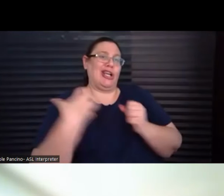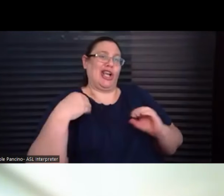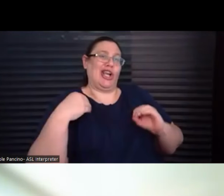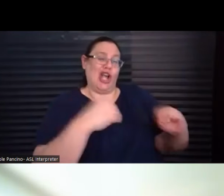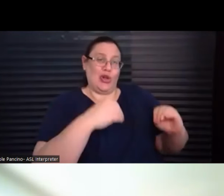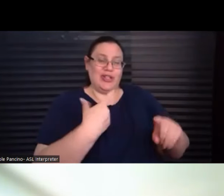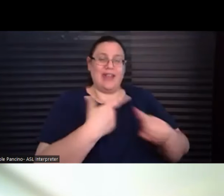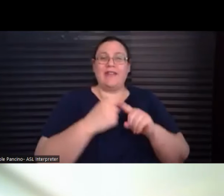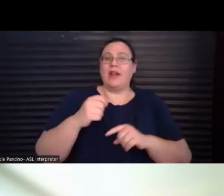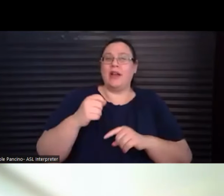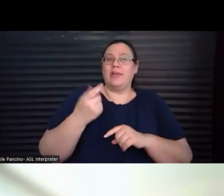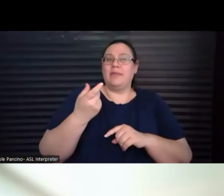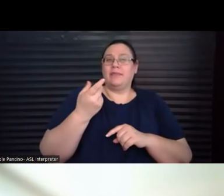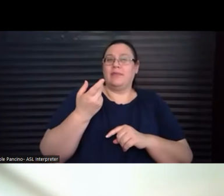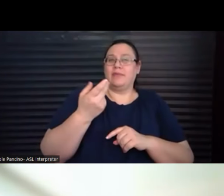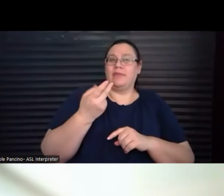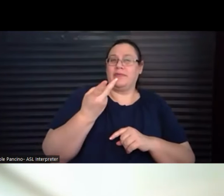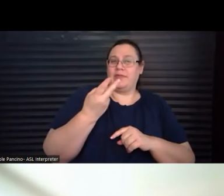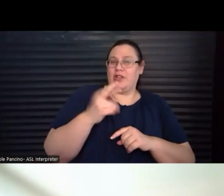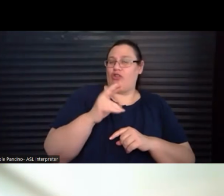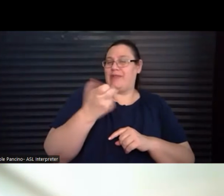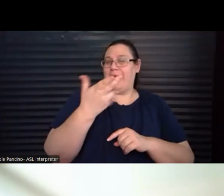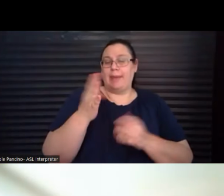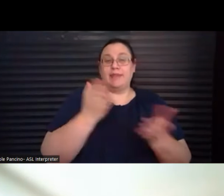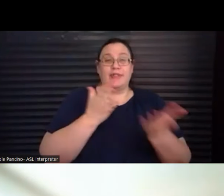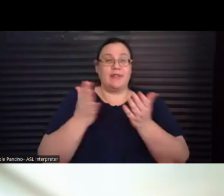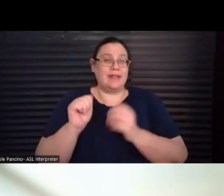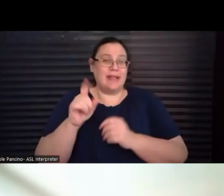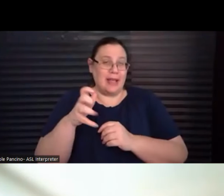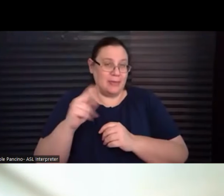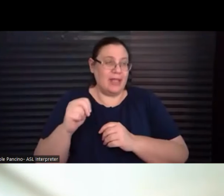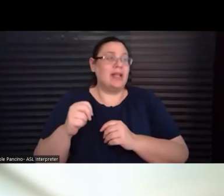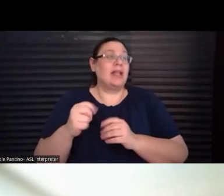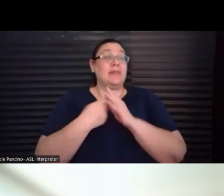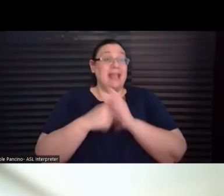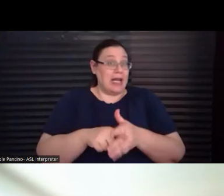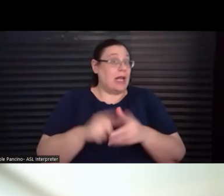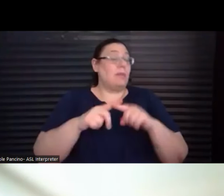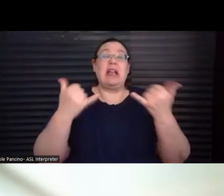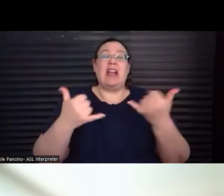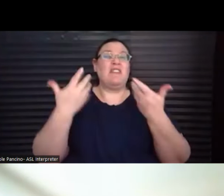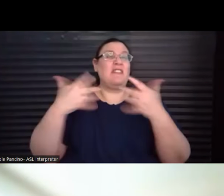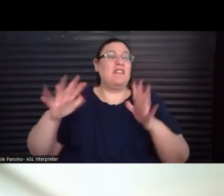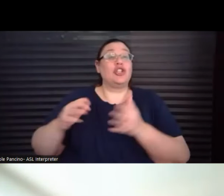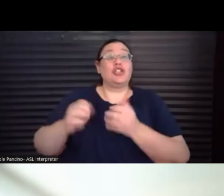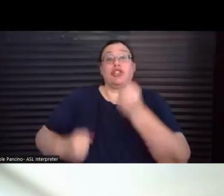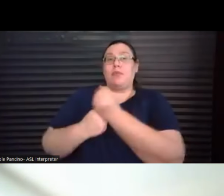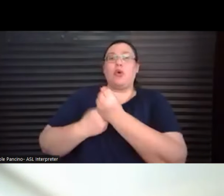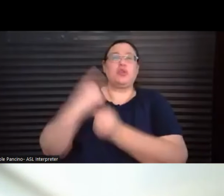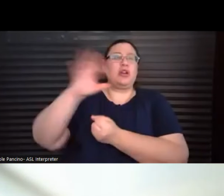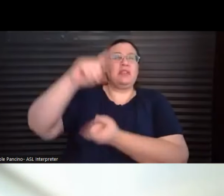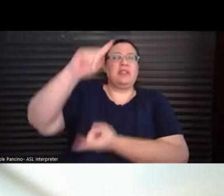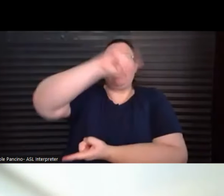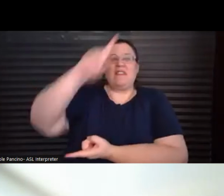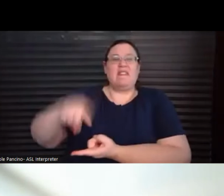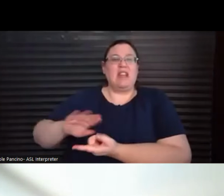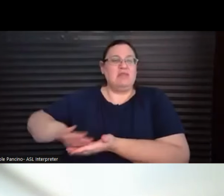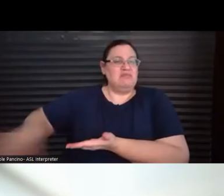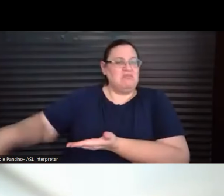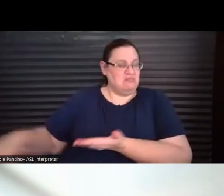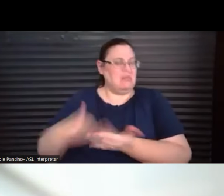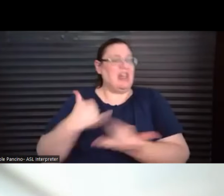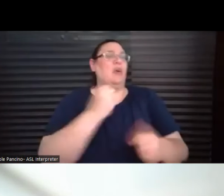Services Administration at the start, but has now fully faded supports and is doing well, so he's working independently.